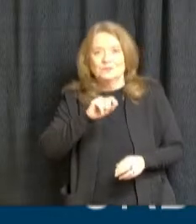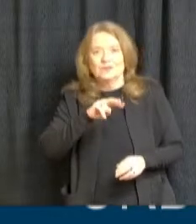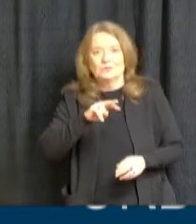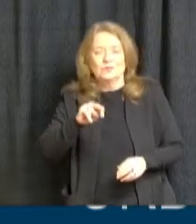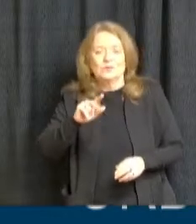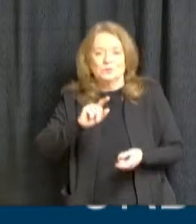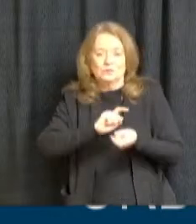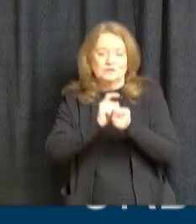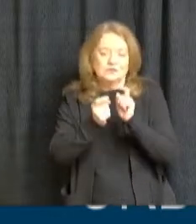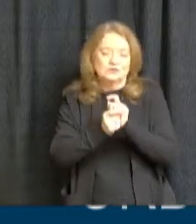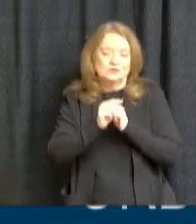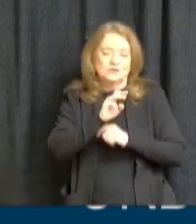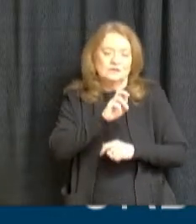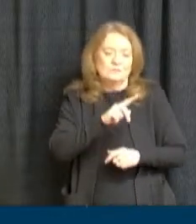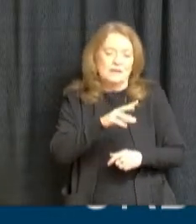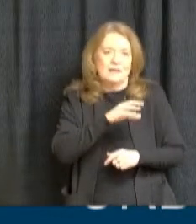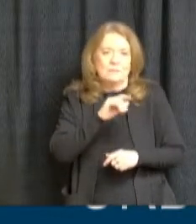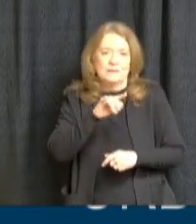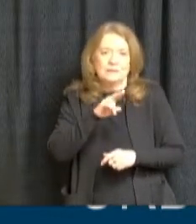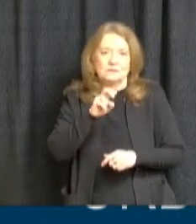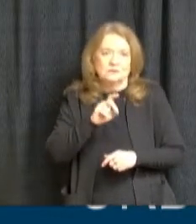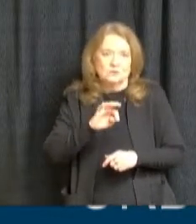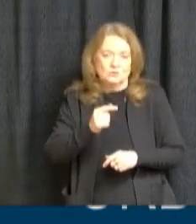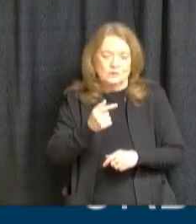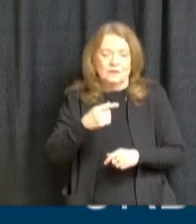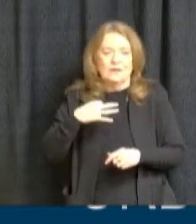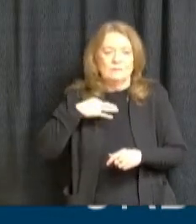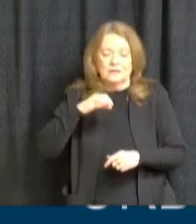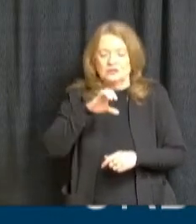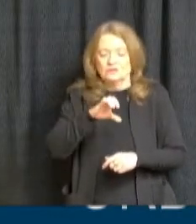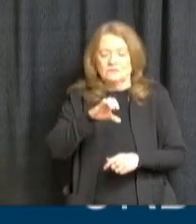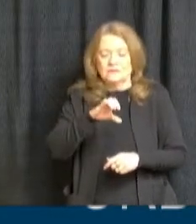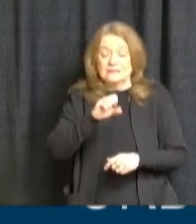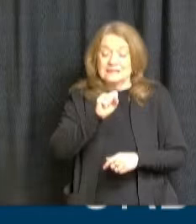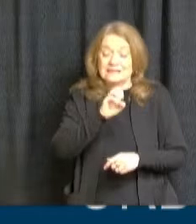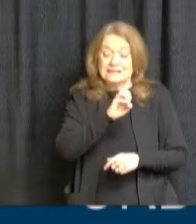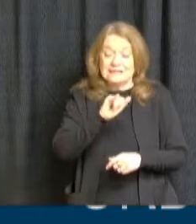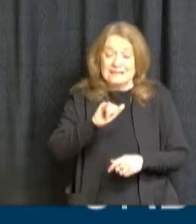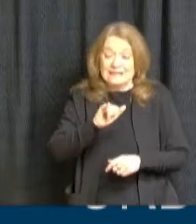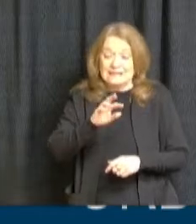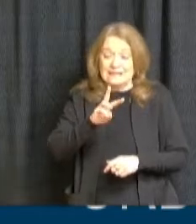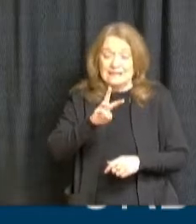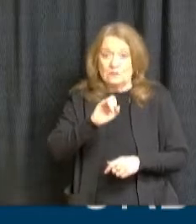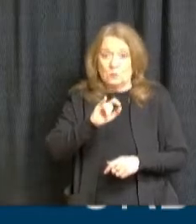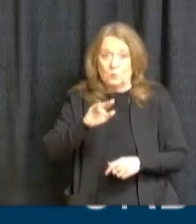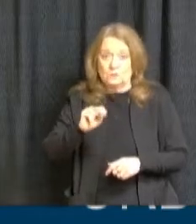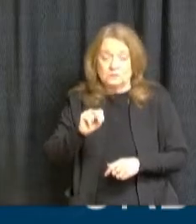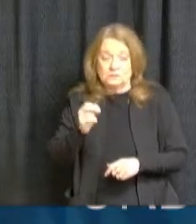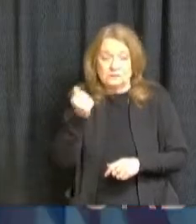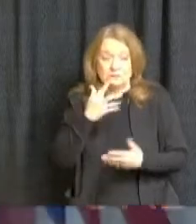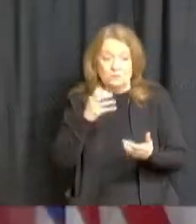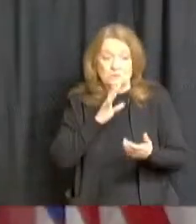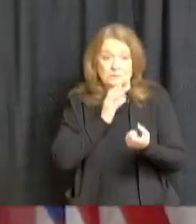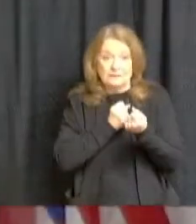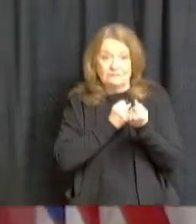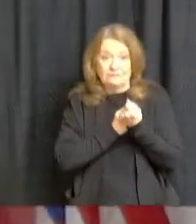of the city of Clarksville, application of C. Wilson. Anyone in the audience wish to speak in favor of ordinance 78?